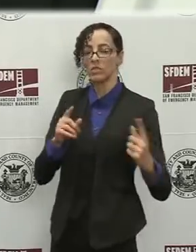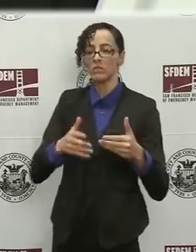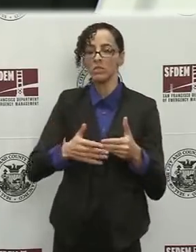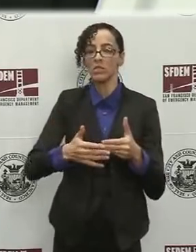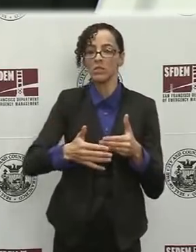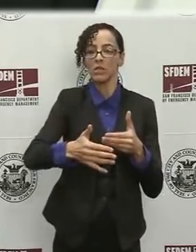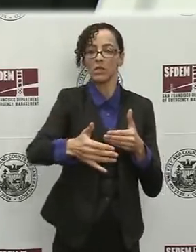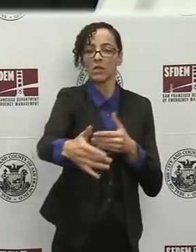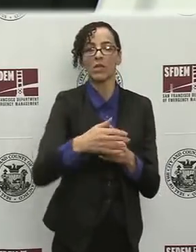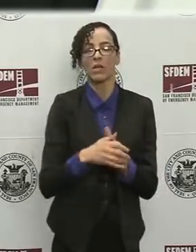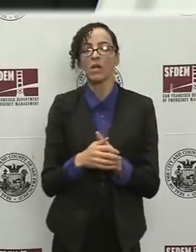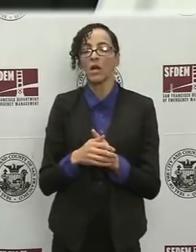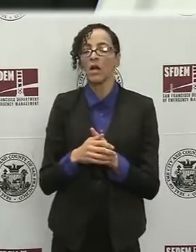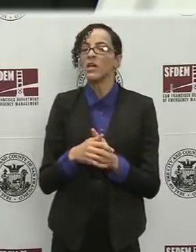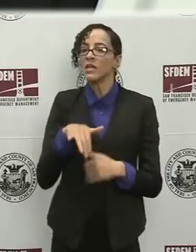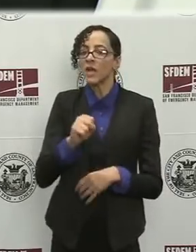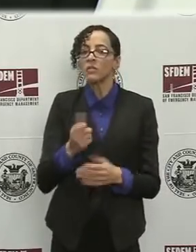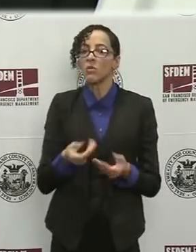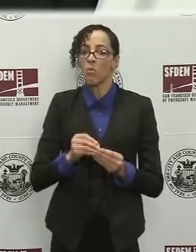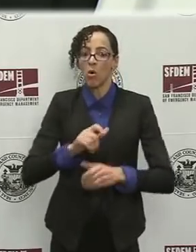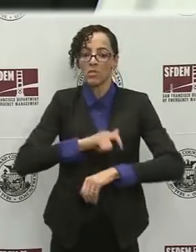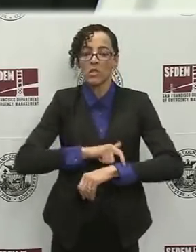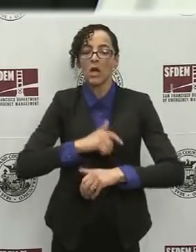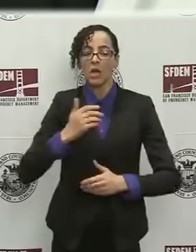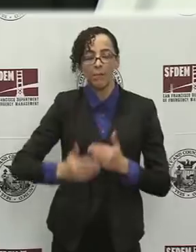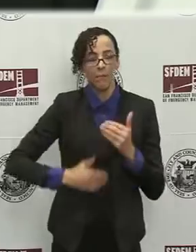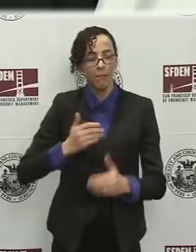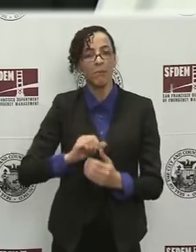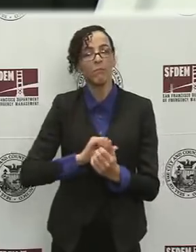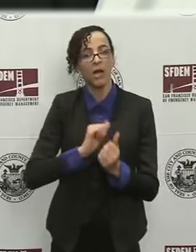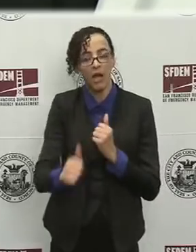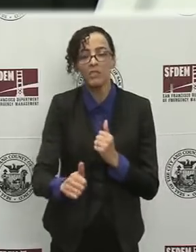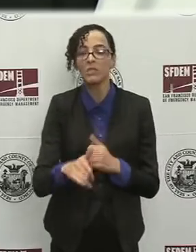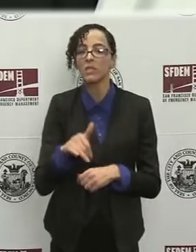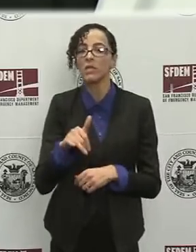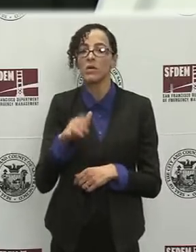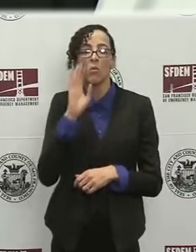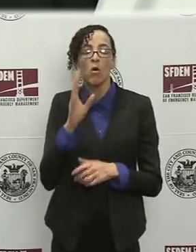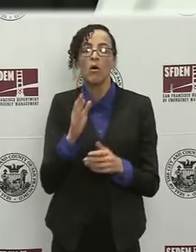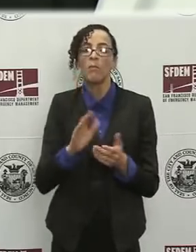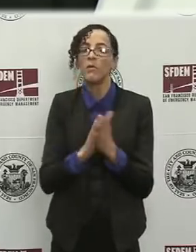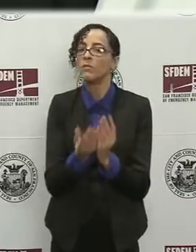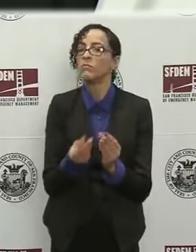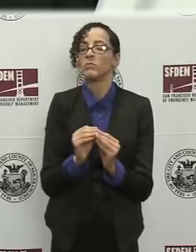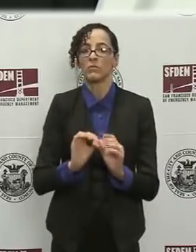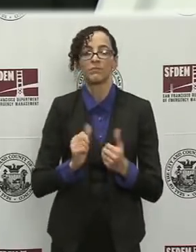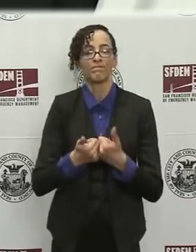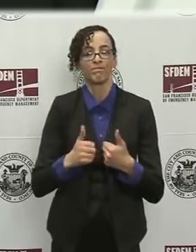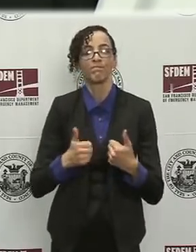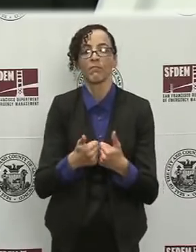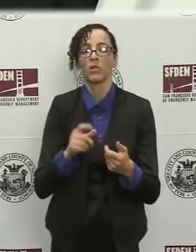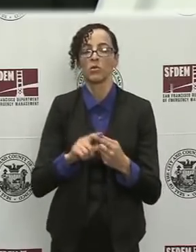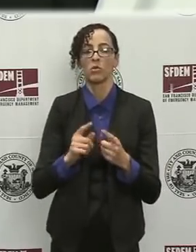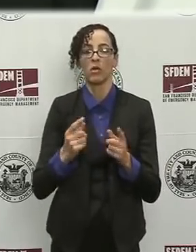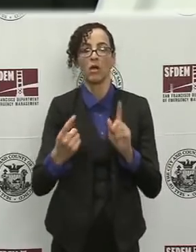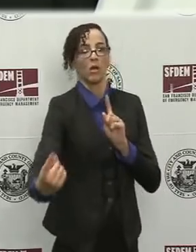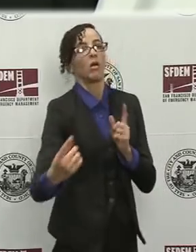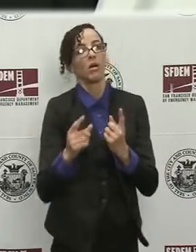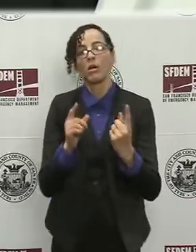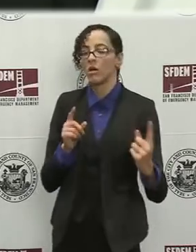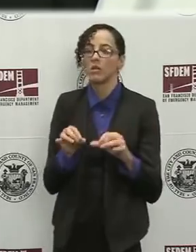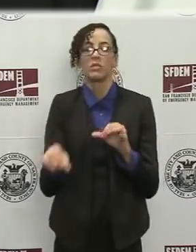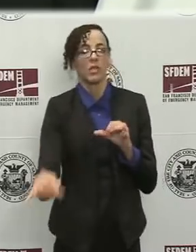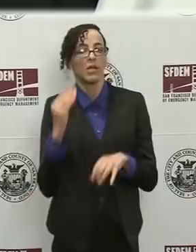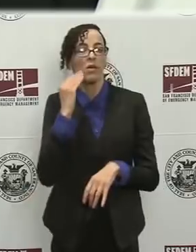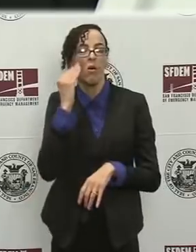to stay at home and continue this practice, but we are counting on all of you to participate, all of you to